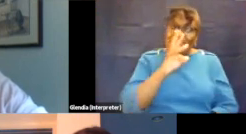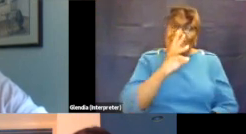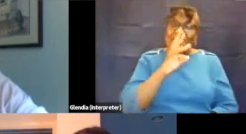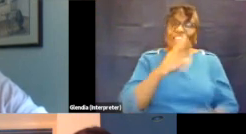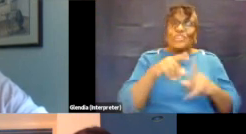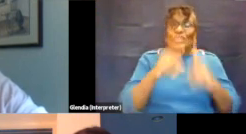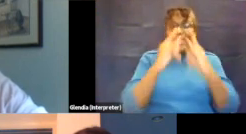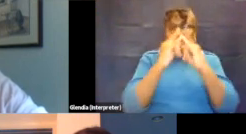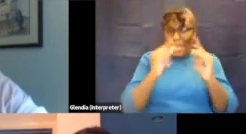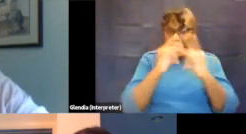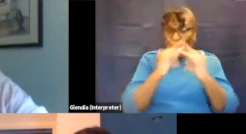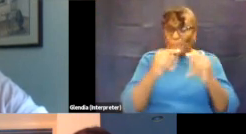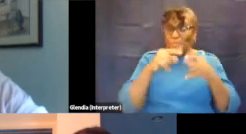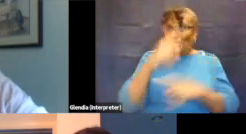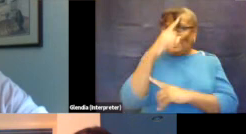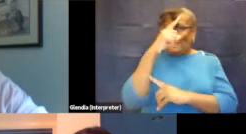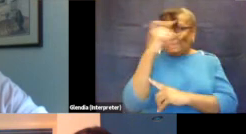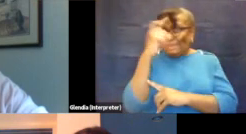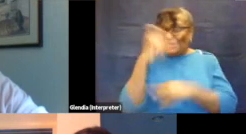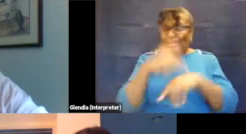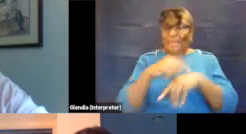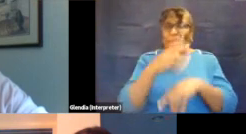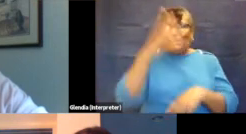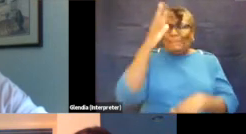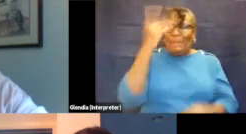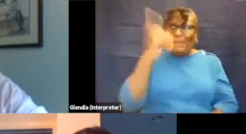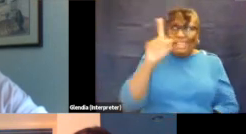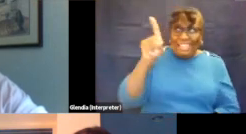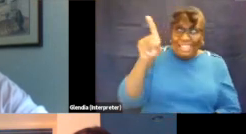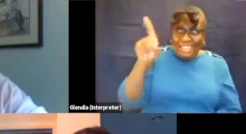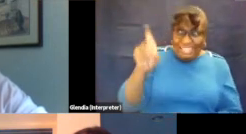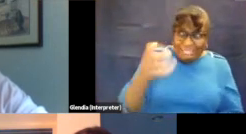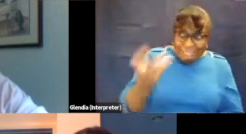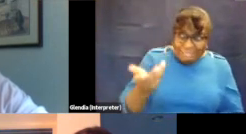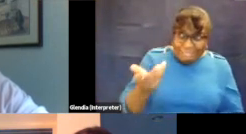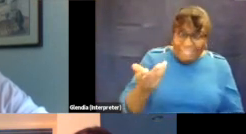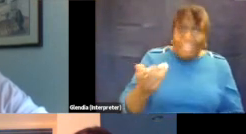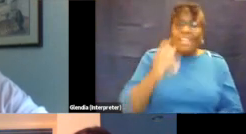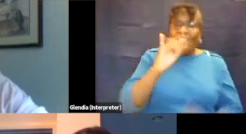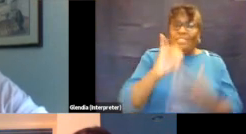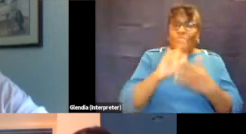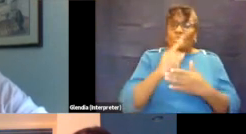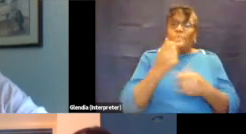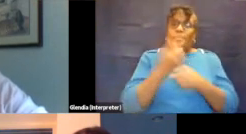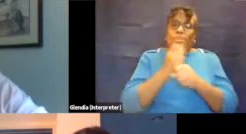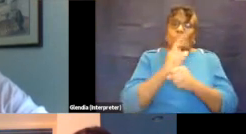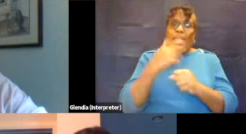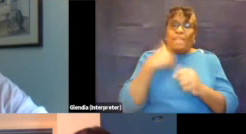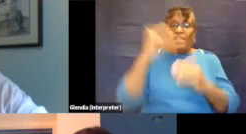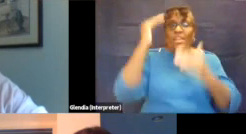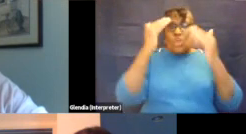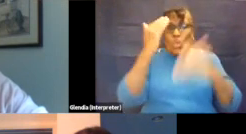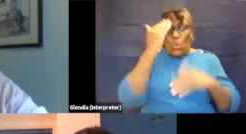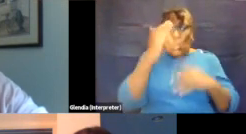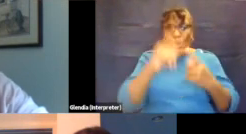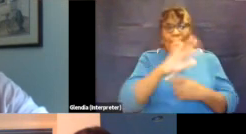stuff, I remember that in the summer, parents would ask about that. And I say, if that's the case, you just always want to make sure you have an adult aware of the child's hearing